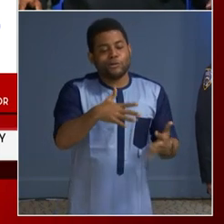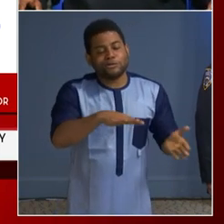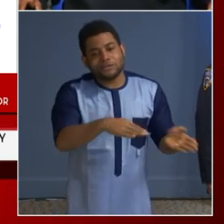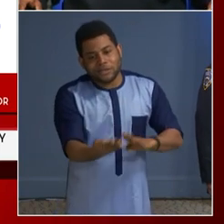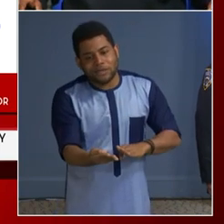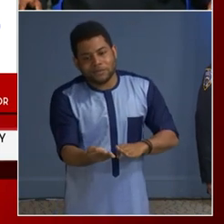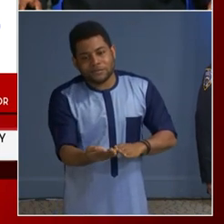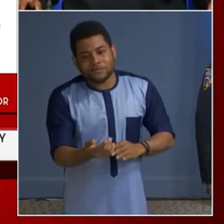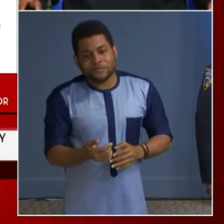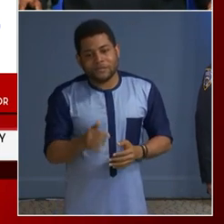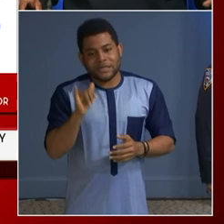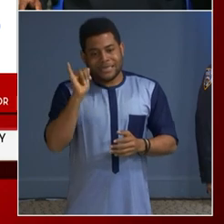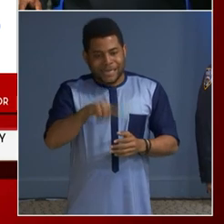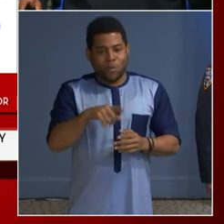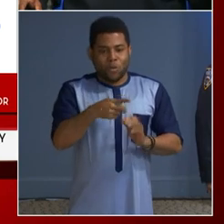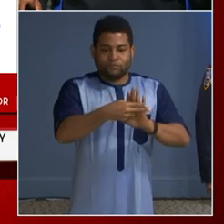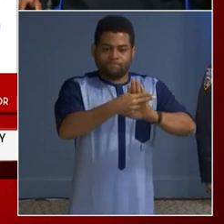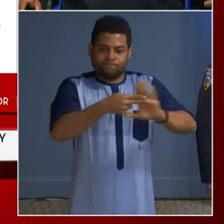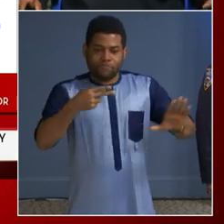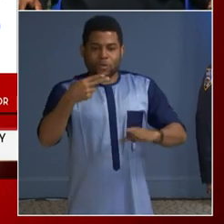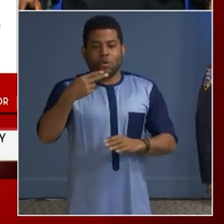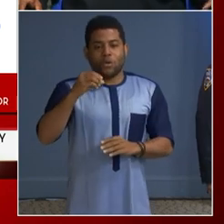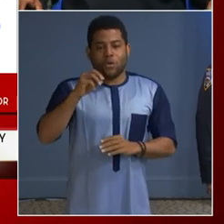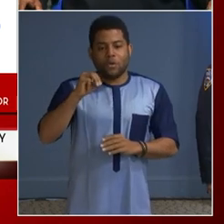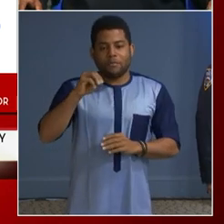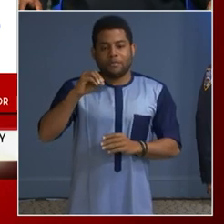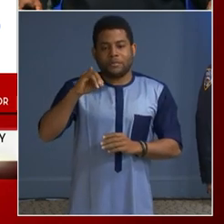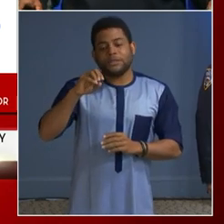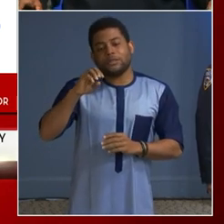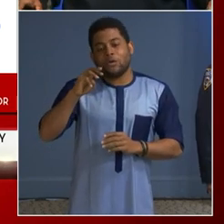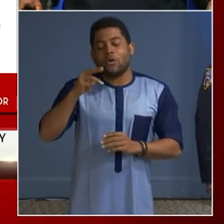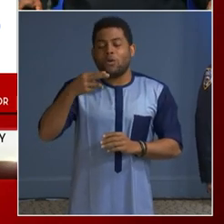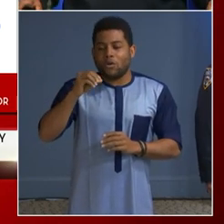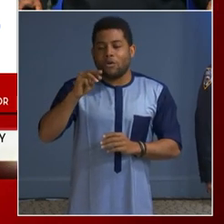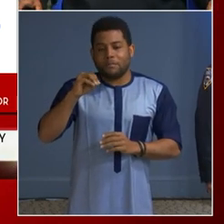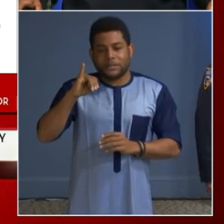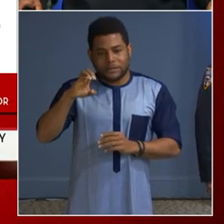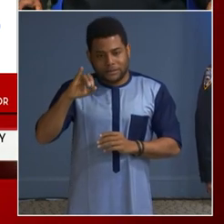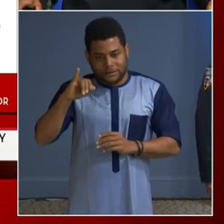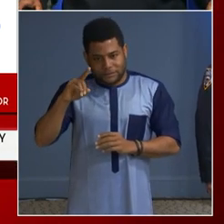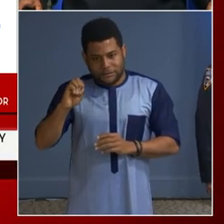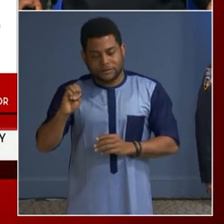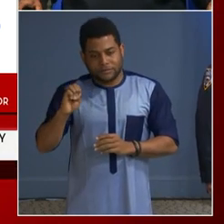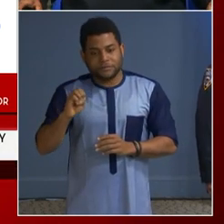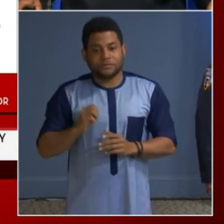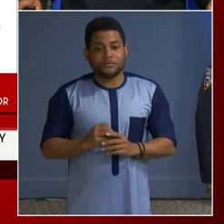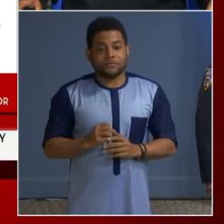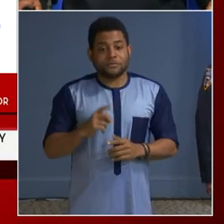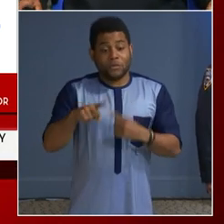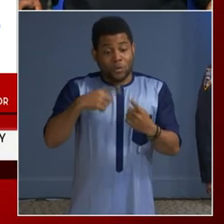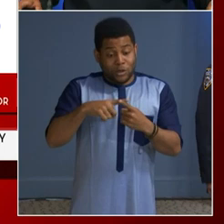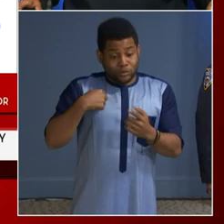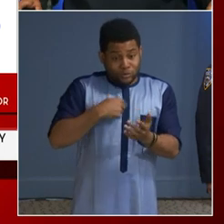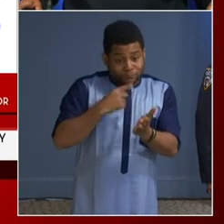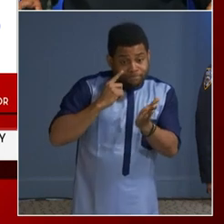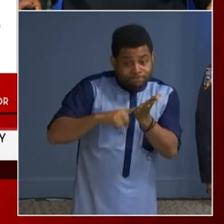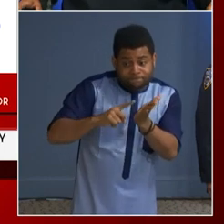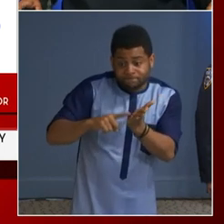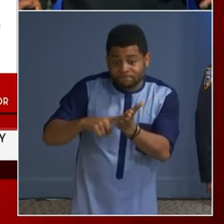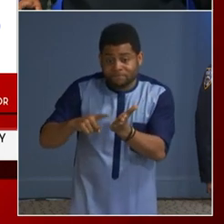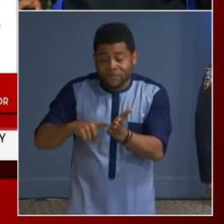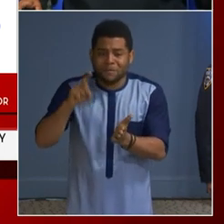ruled a homicide. As we were going through this investigation, I must really acknowledge one of